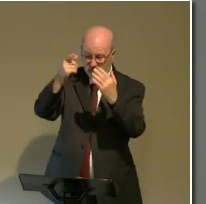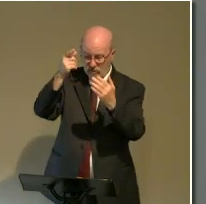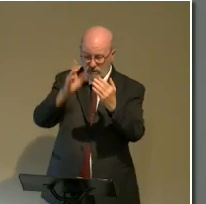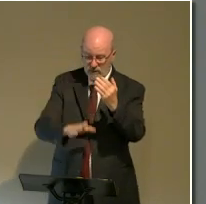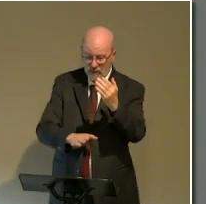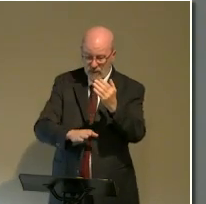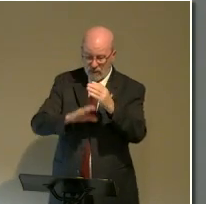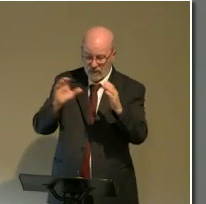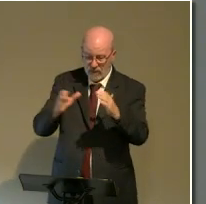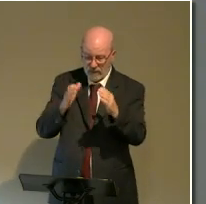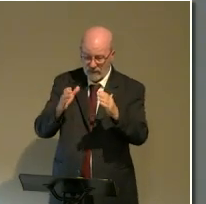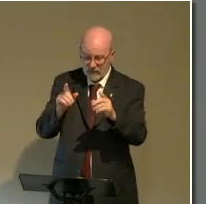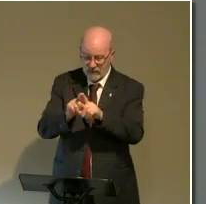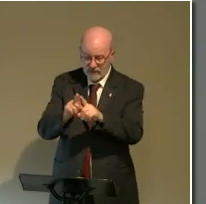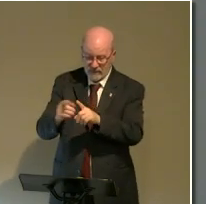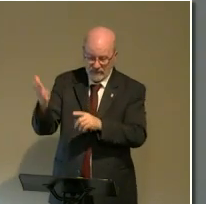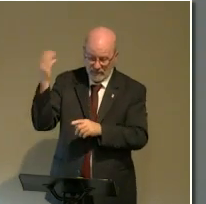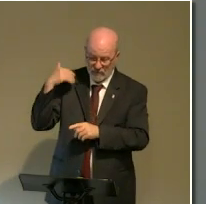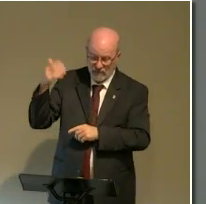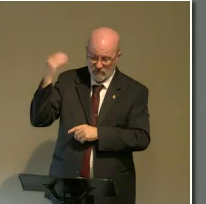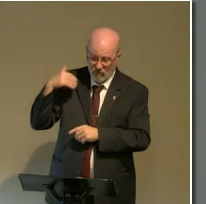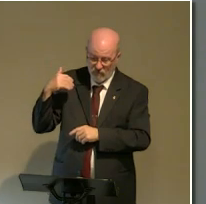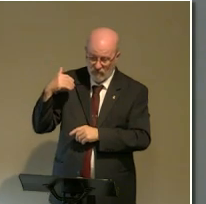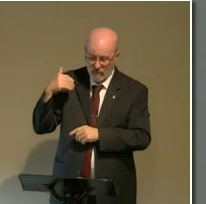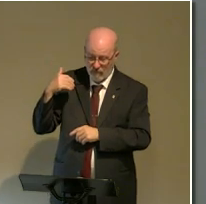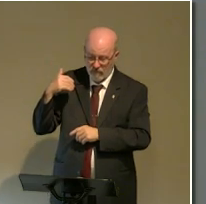his God as he did